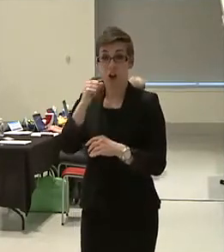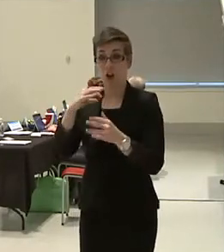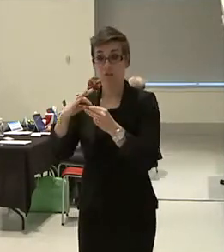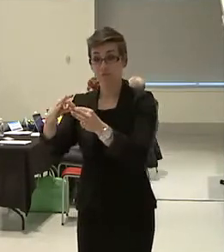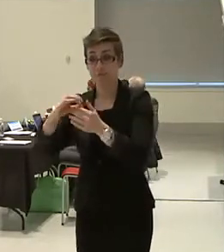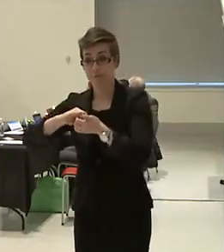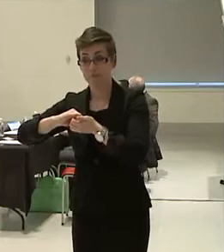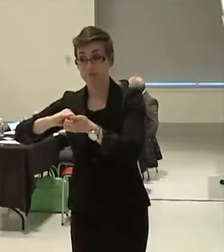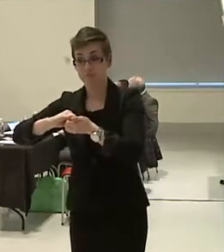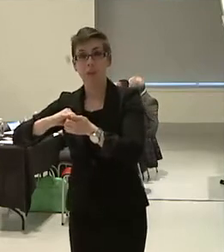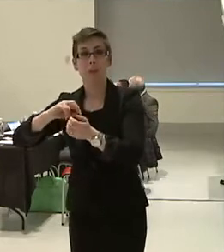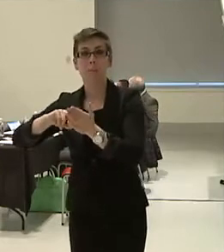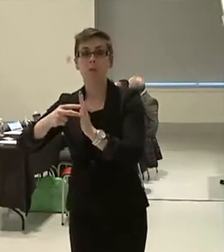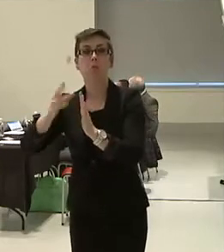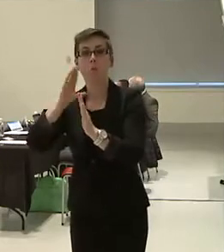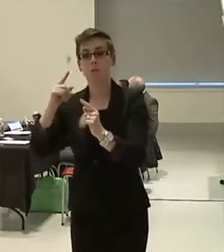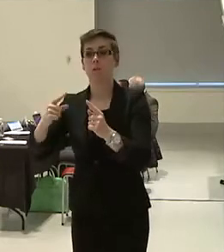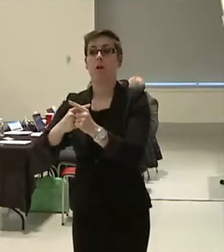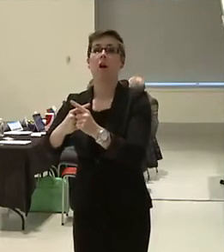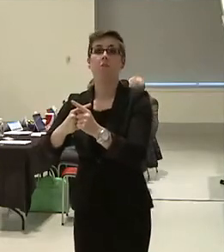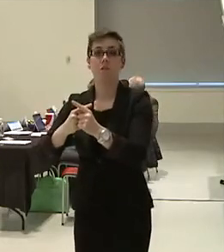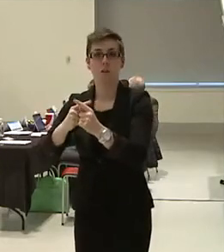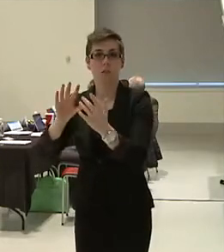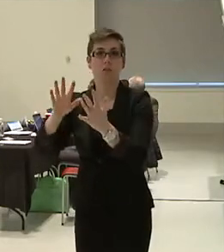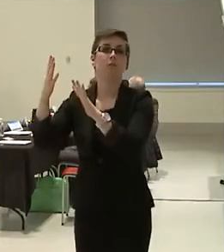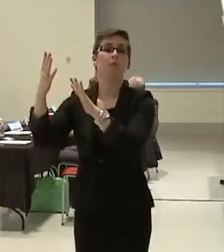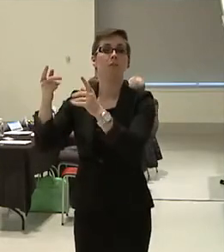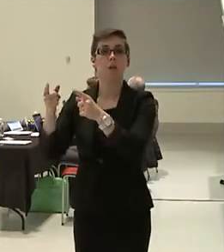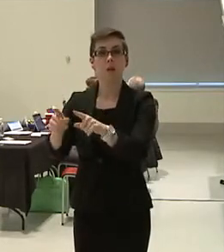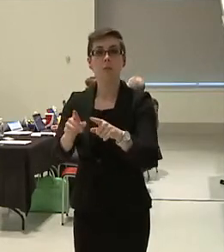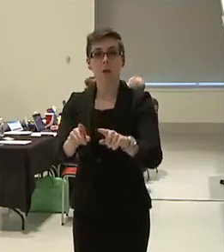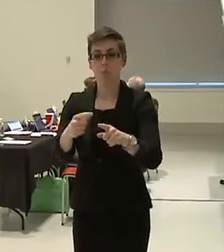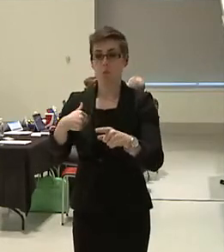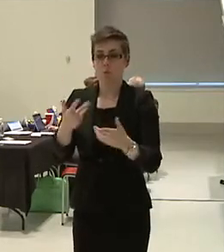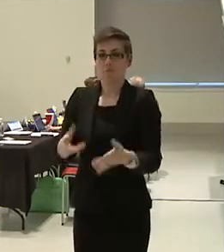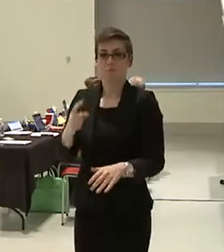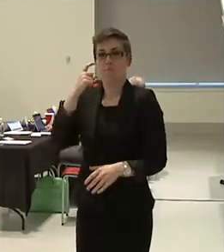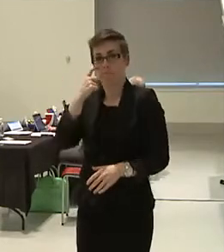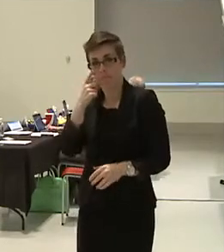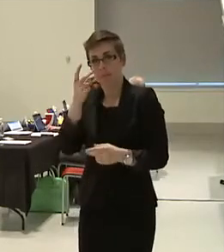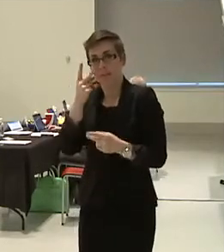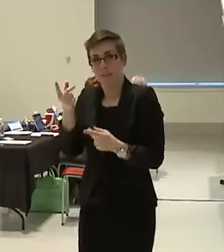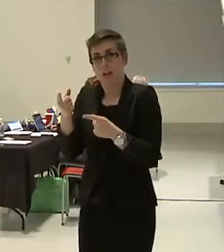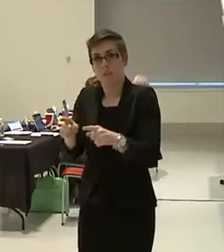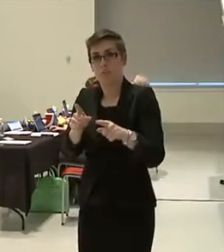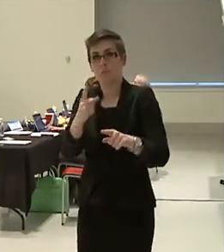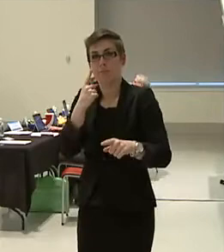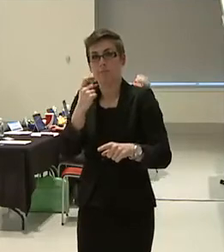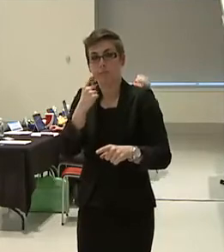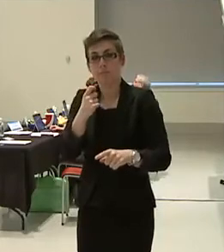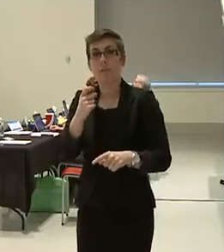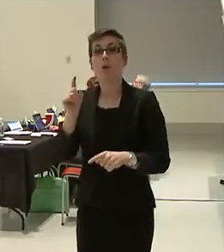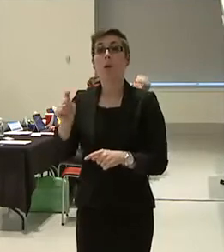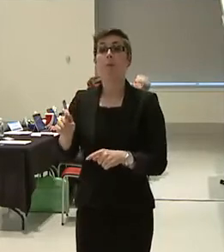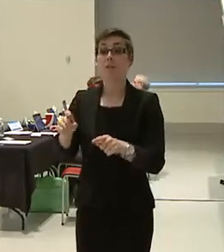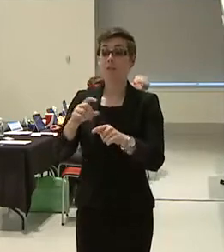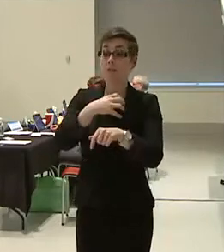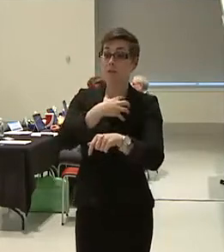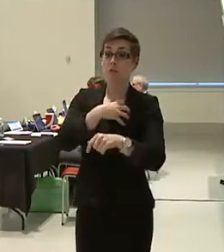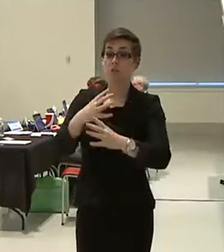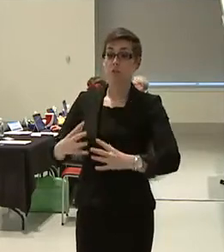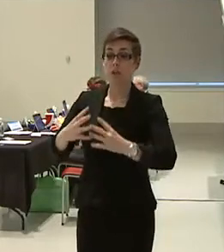seen? In order for there to be a partnership, the police must embrace social media strategically